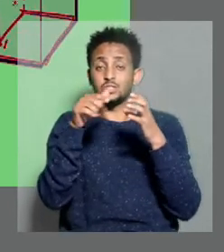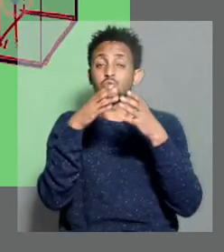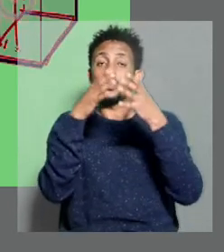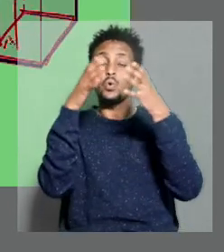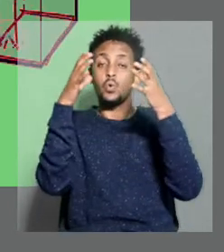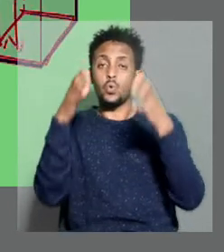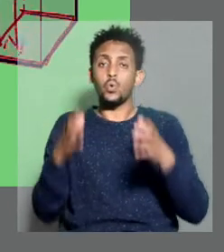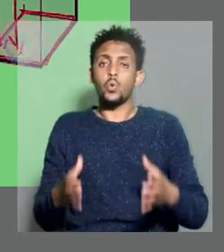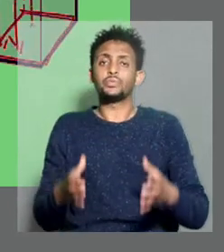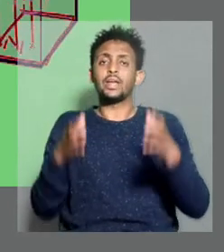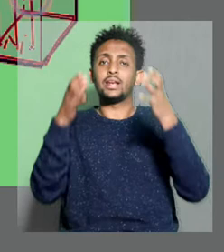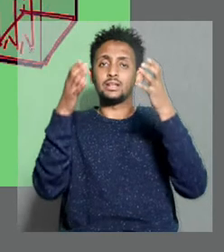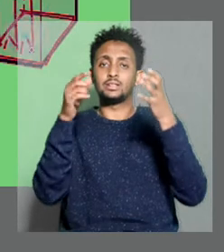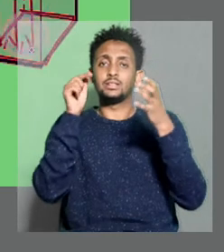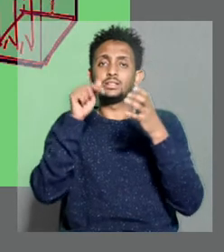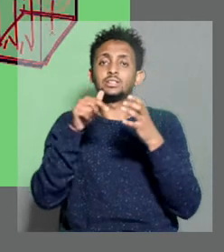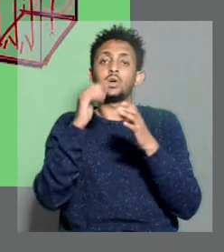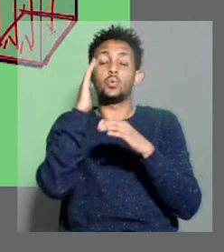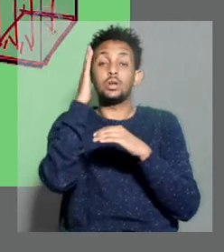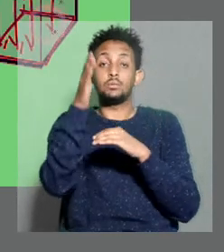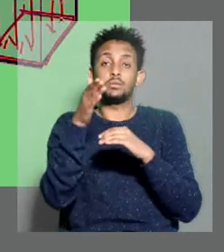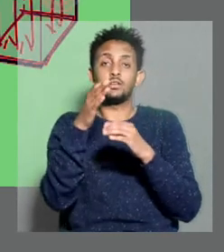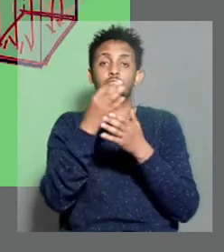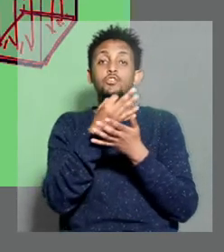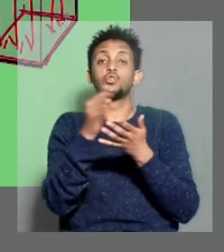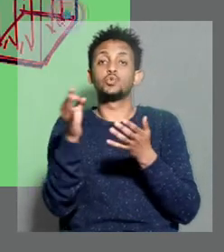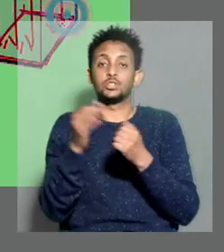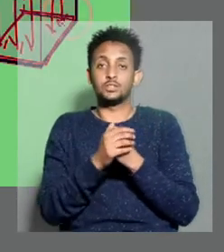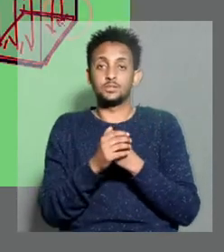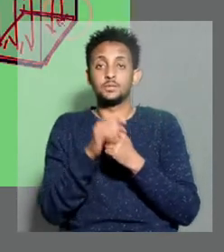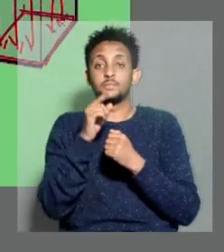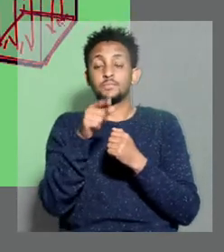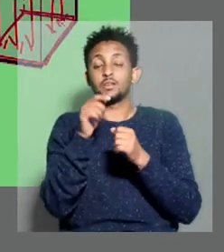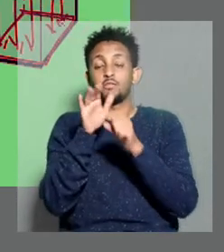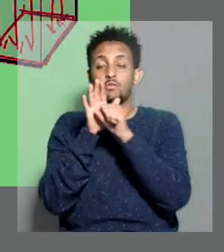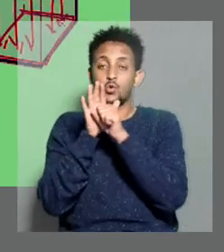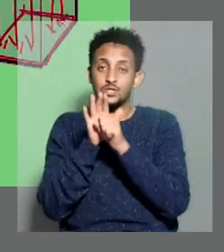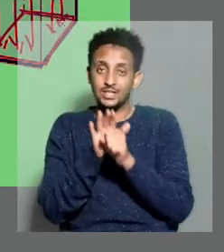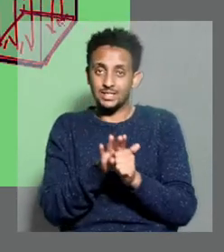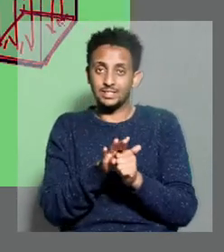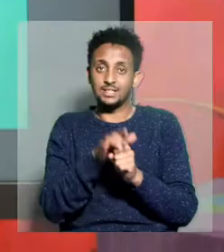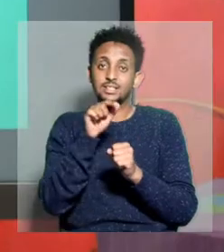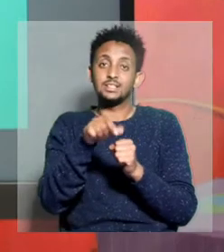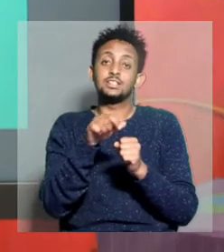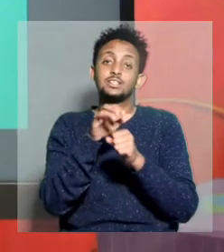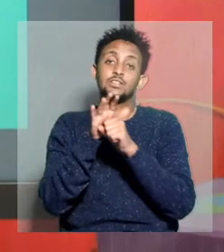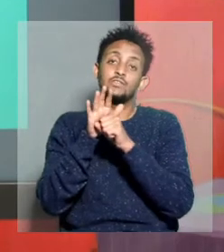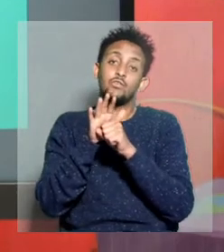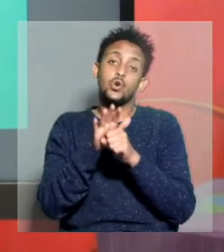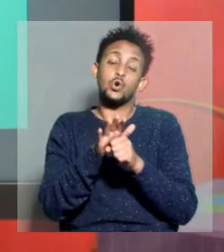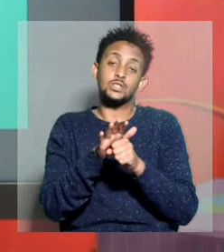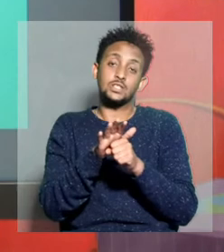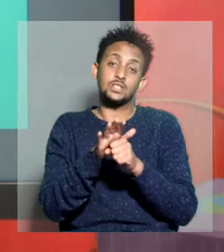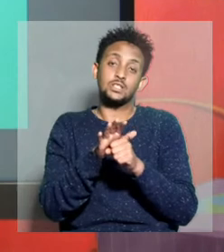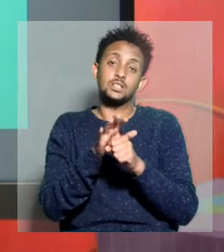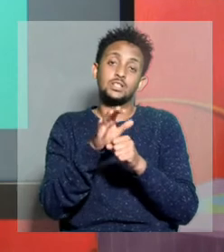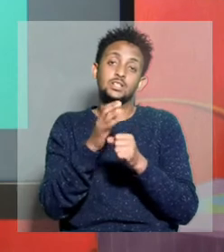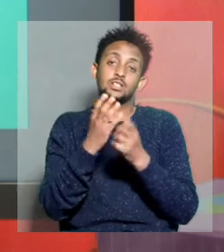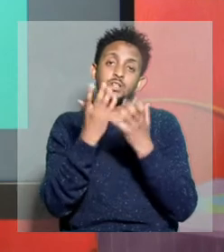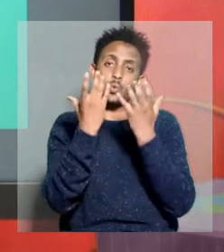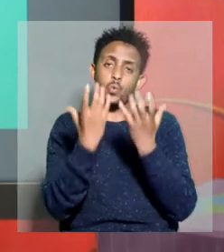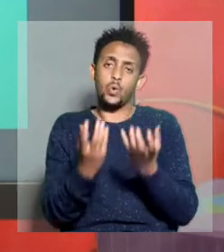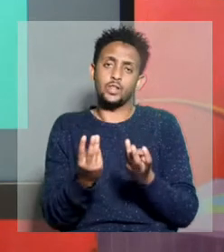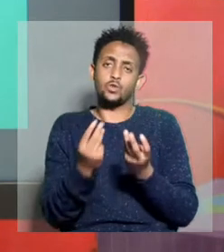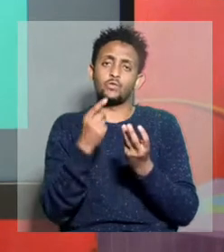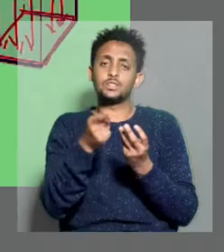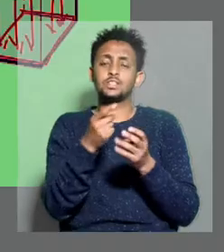of the container there will be a fluid and a force exerted, and that force is all due to the weight of